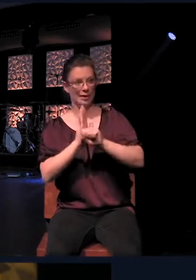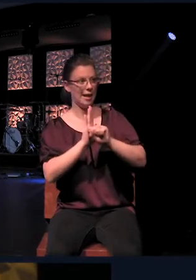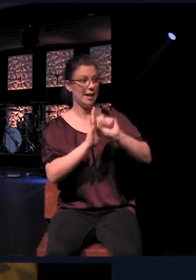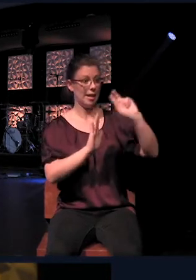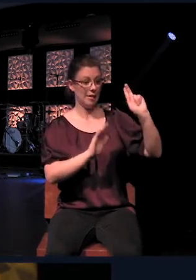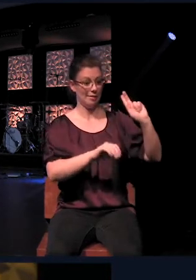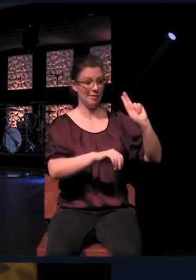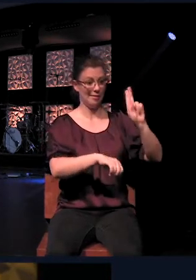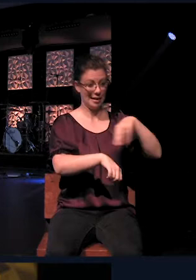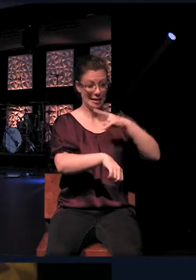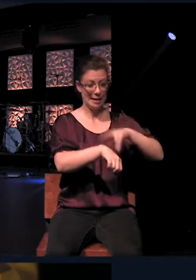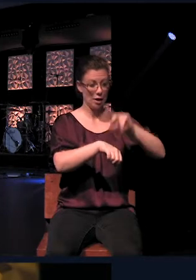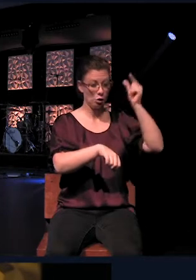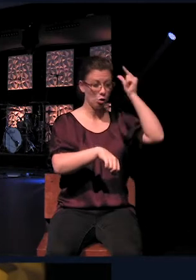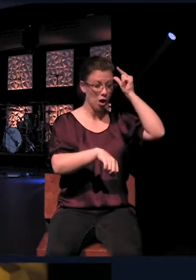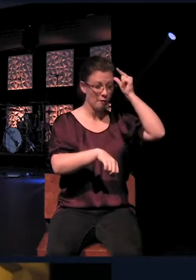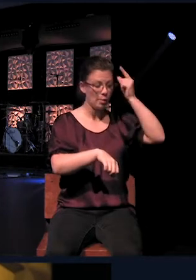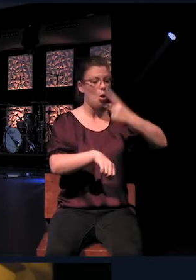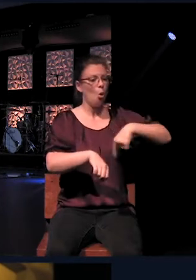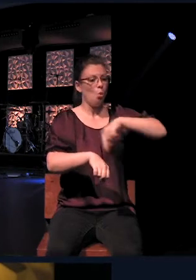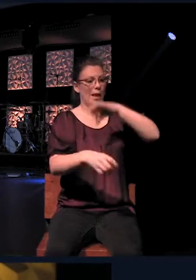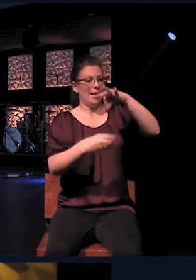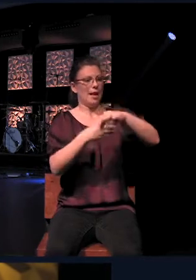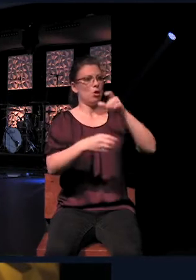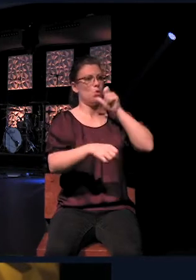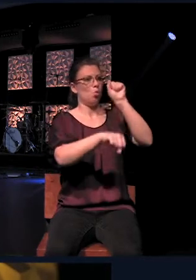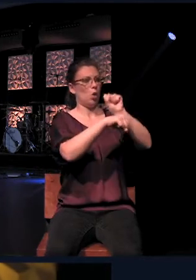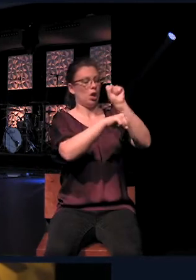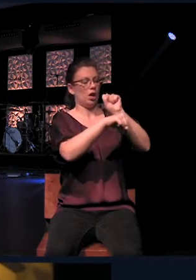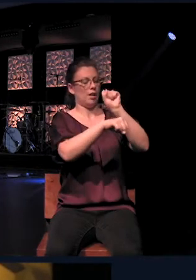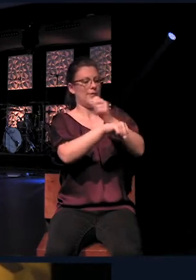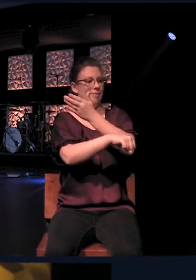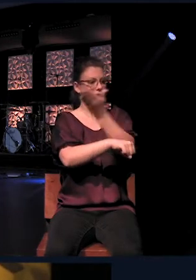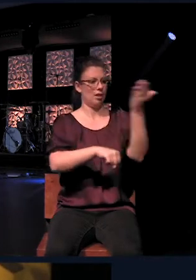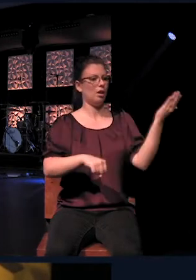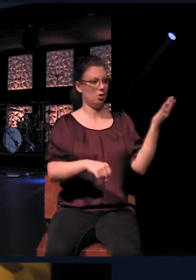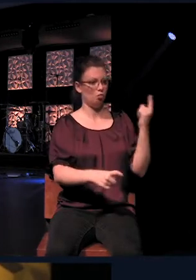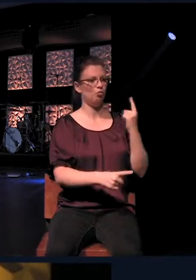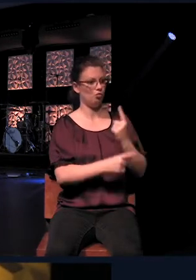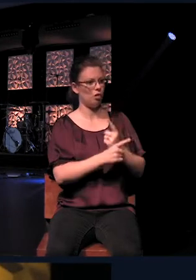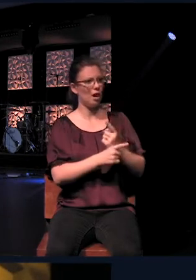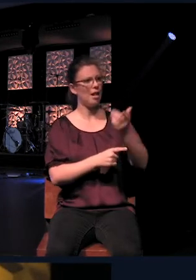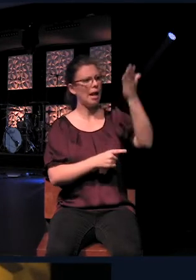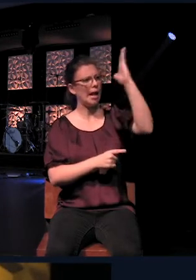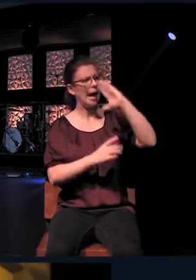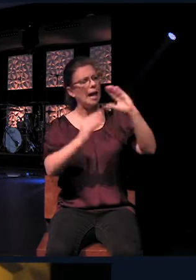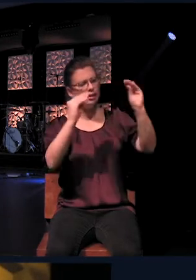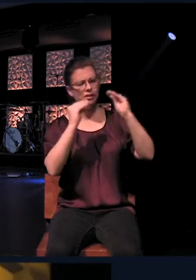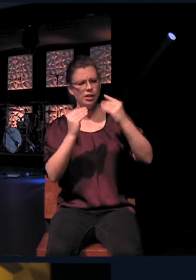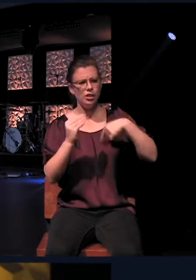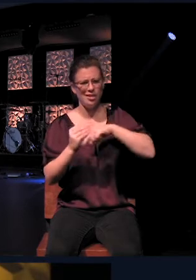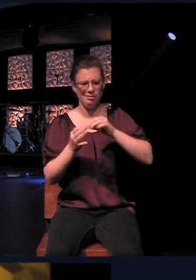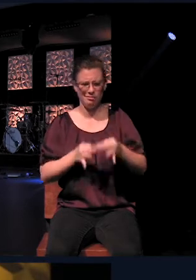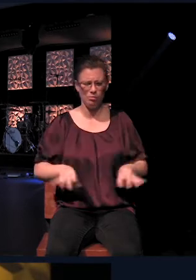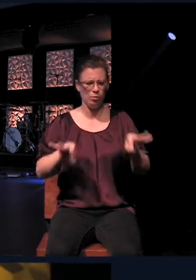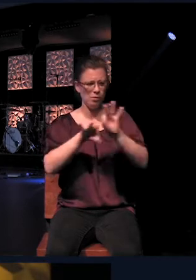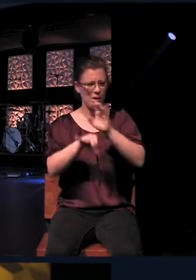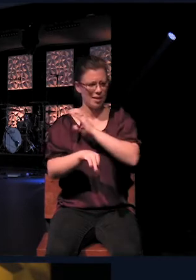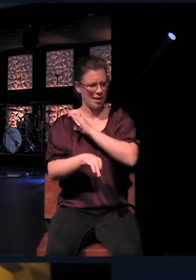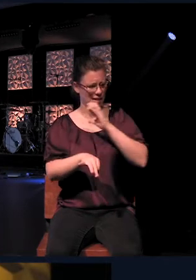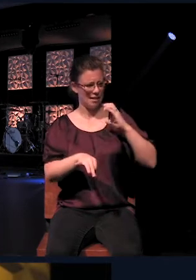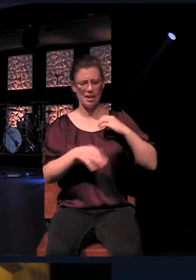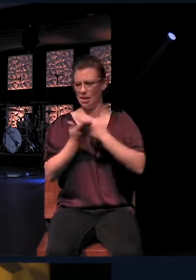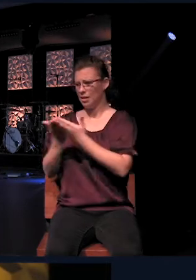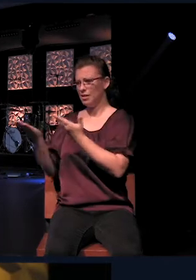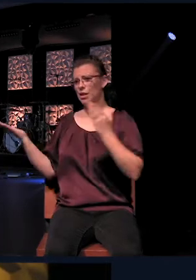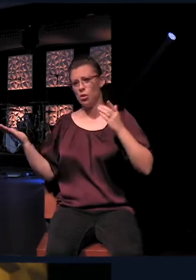of Christ, we are citizens of heaven, the Bible tells us, but also gives us instruction to be good citizens of the country where we live. And